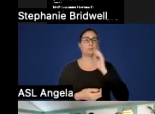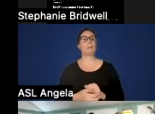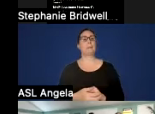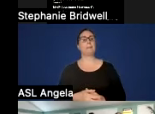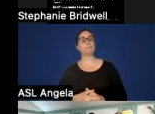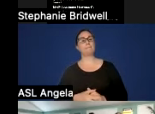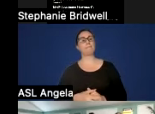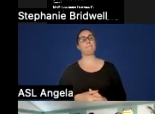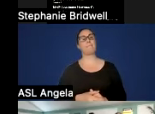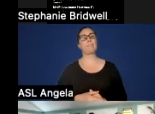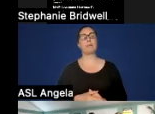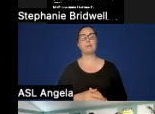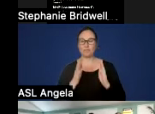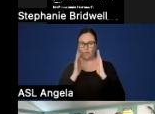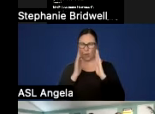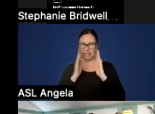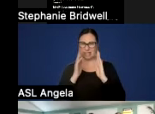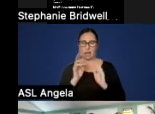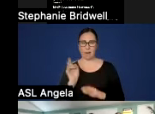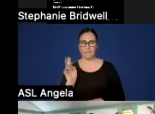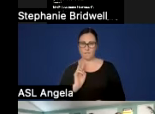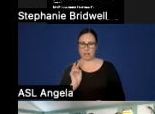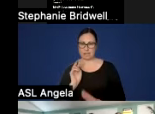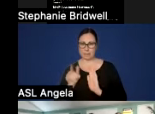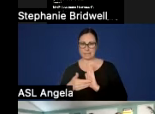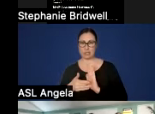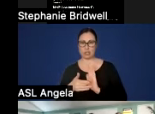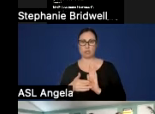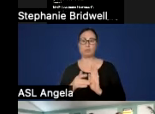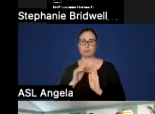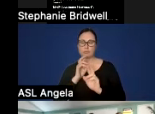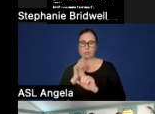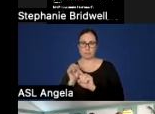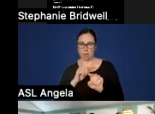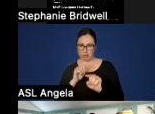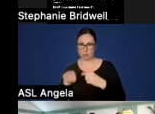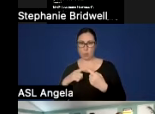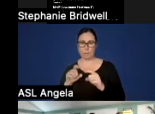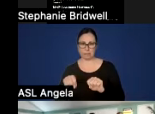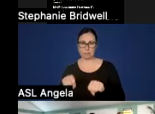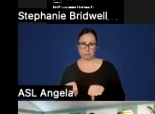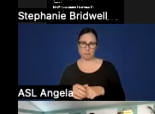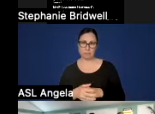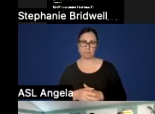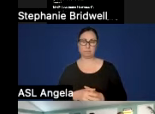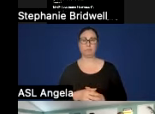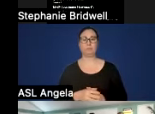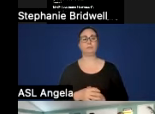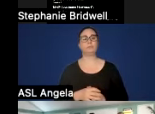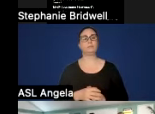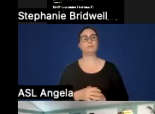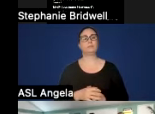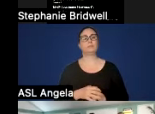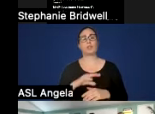a victim-centered response whenever possible. And so, you know, within